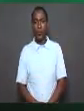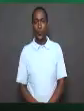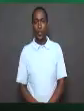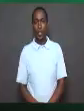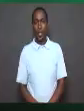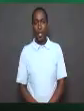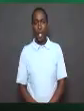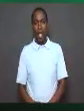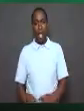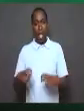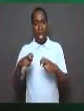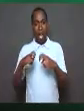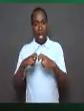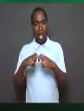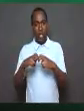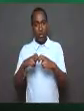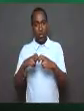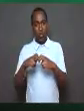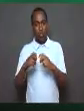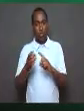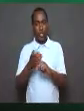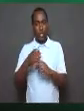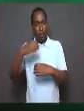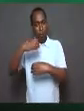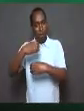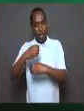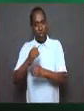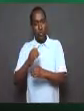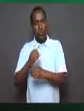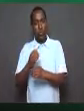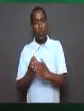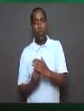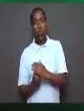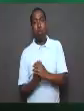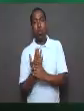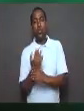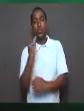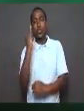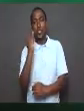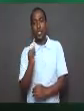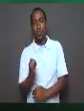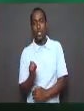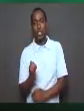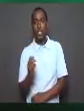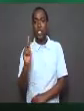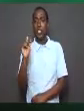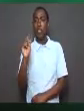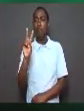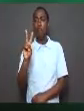Electronics attached to the microscope produce the image on a television